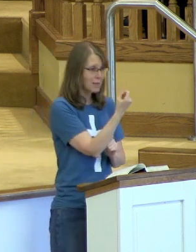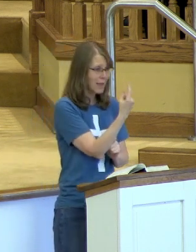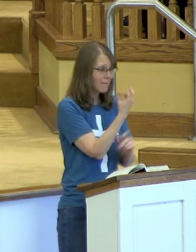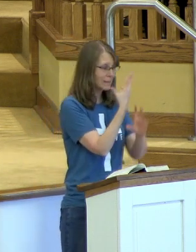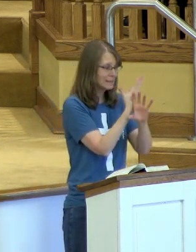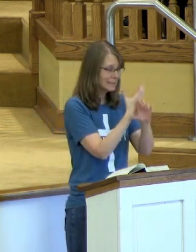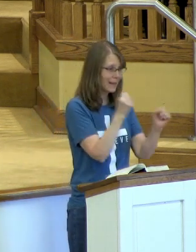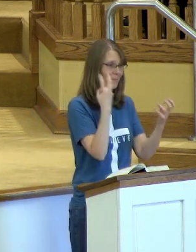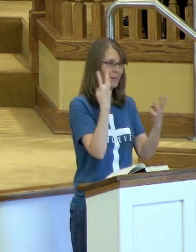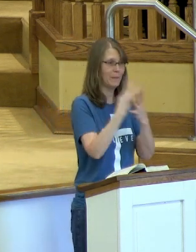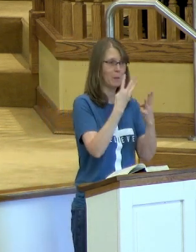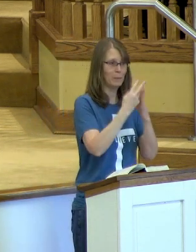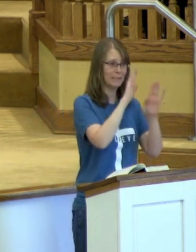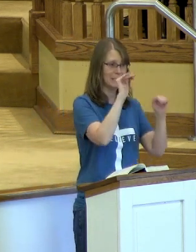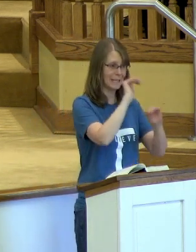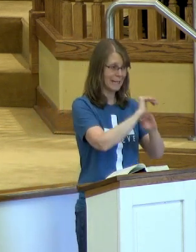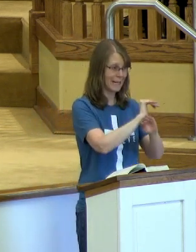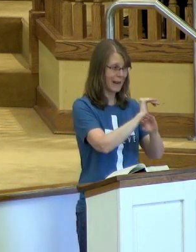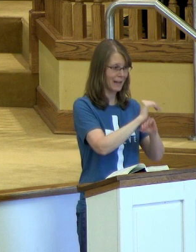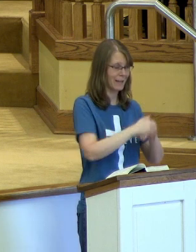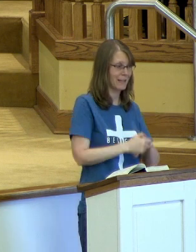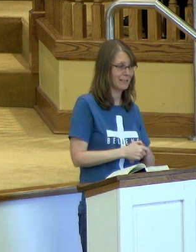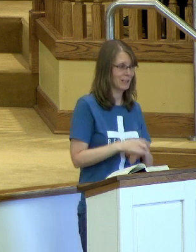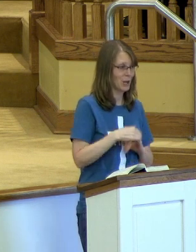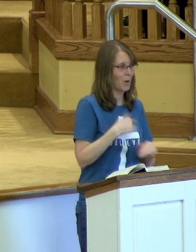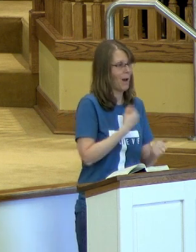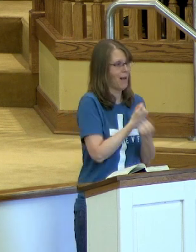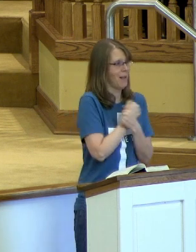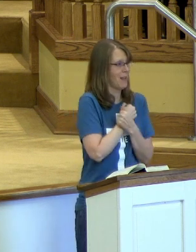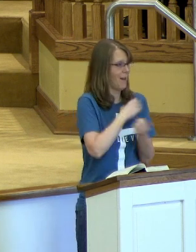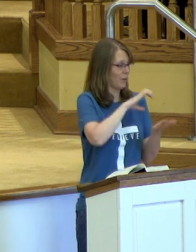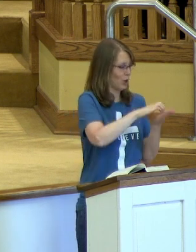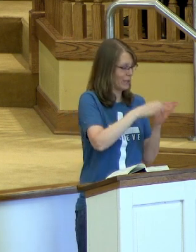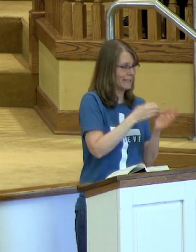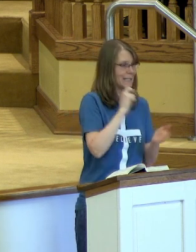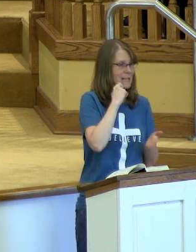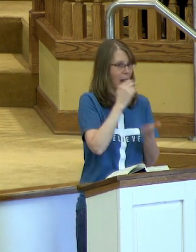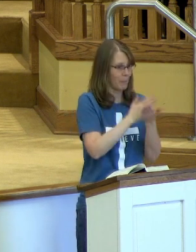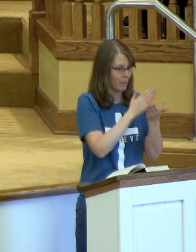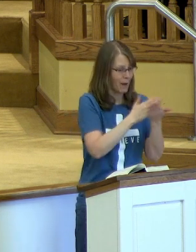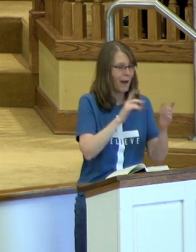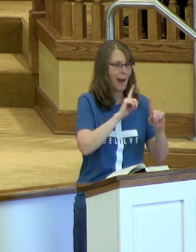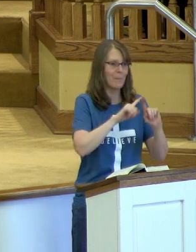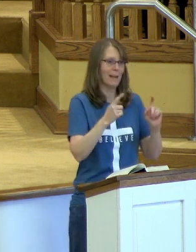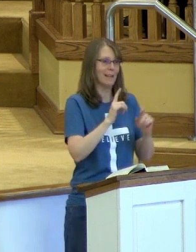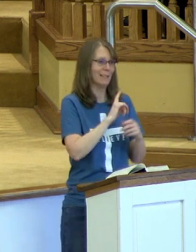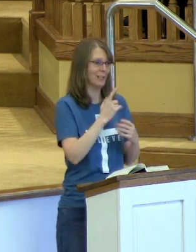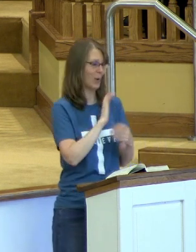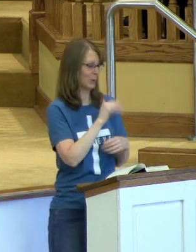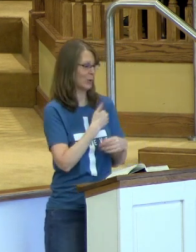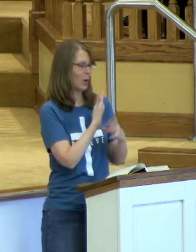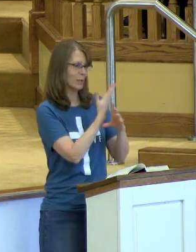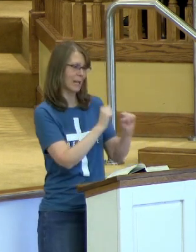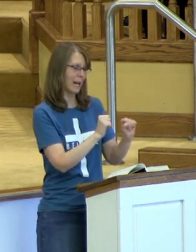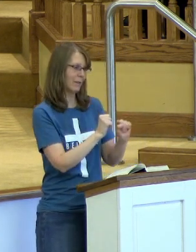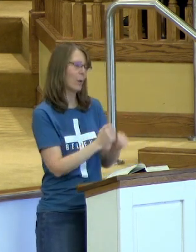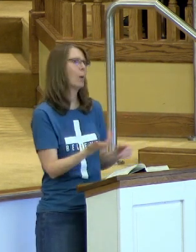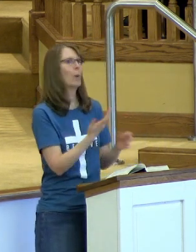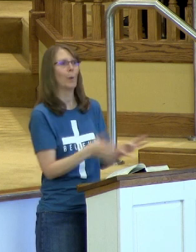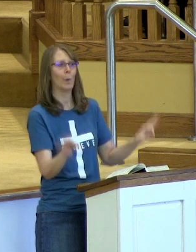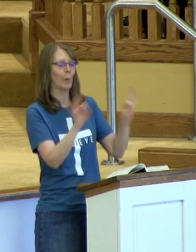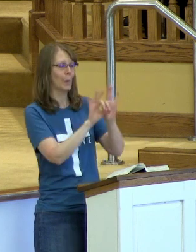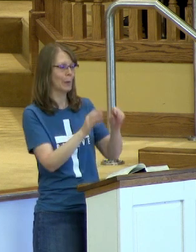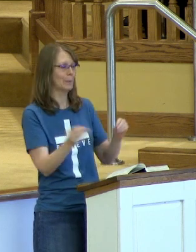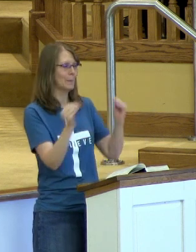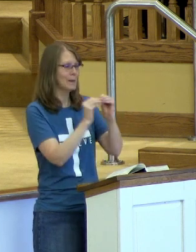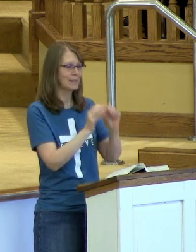Sunday evening. So I love cookies and apple pie, but that's a whole lot of sweetness right there. Amen. And then I got a phone call Monday